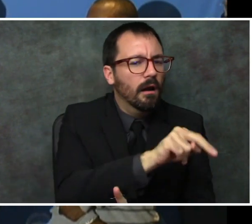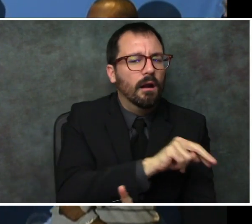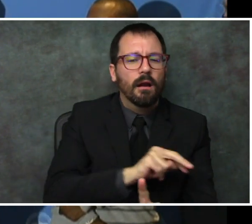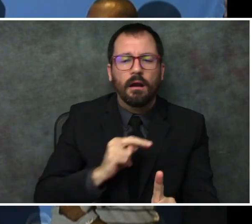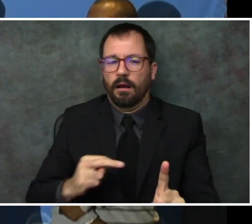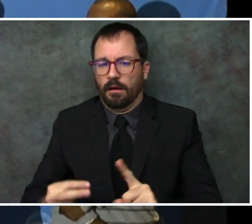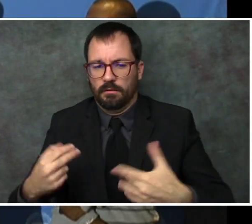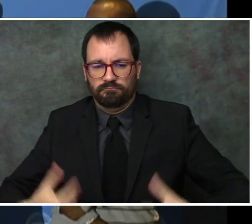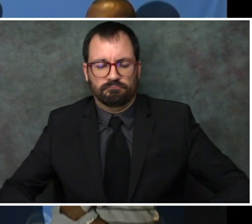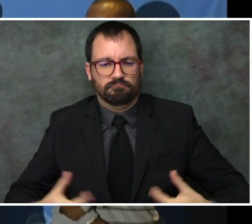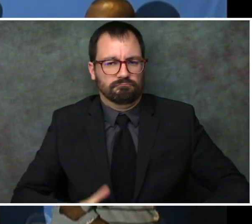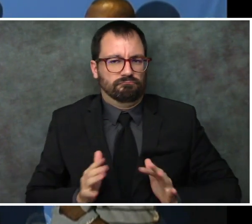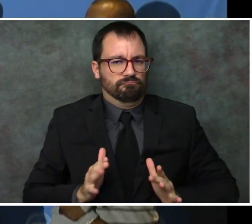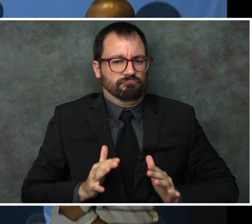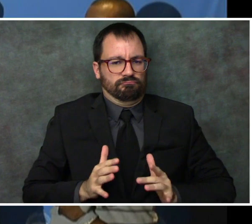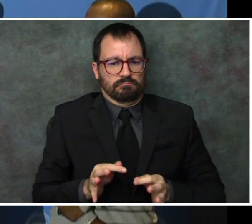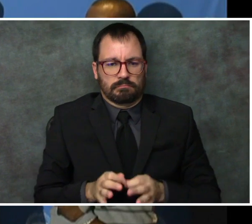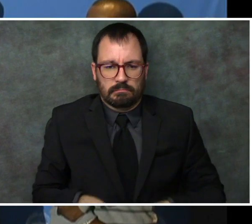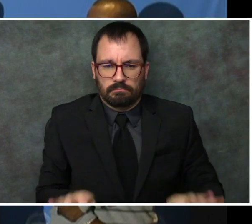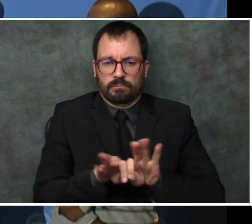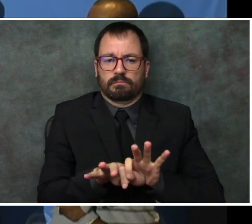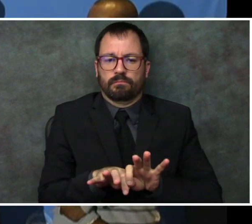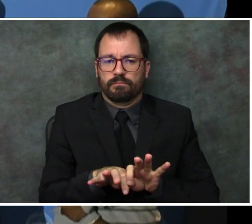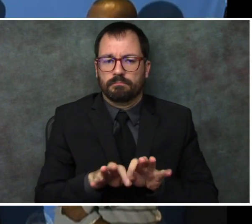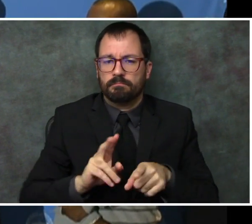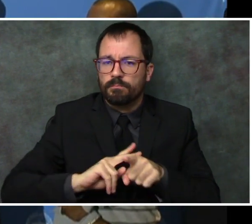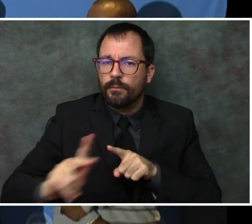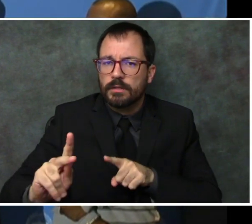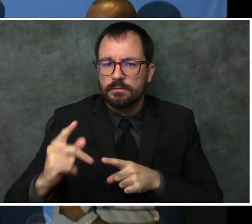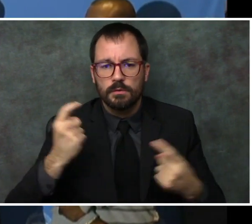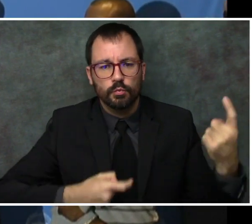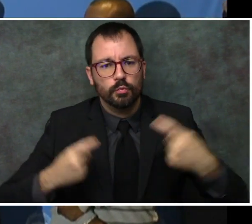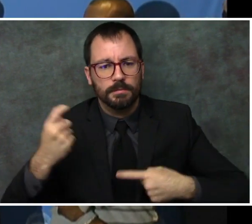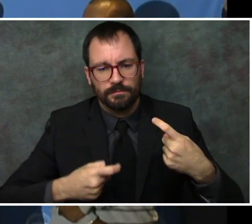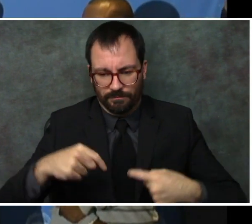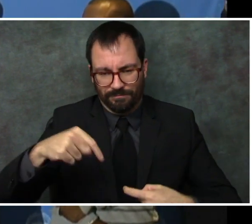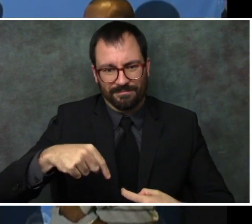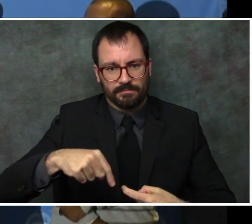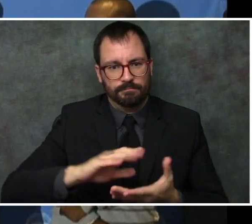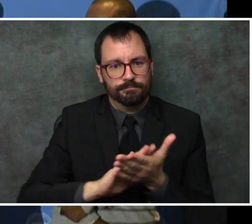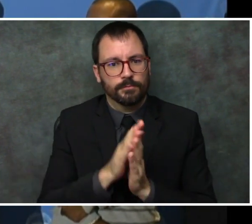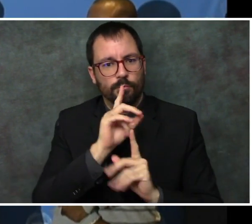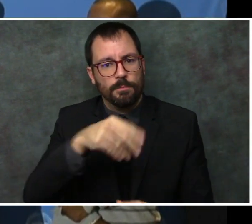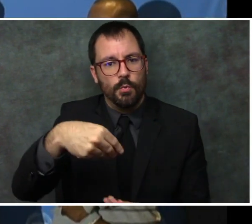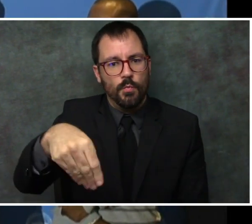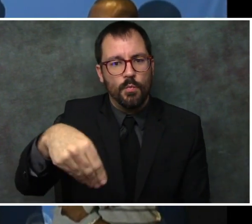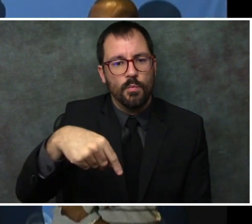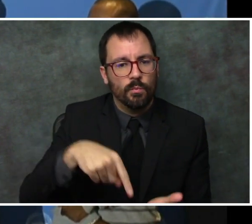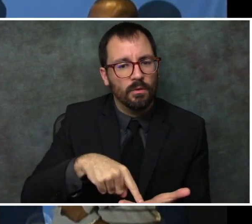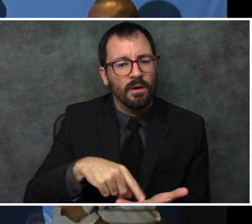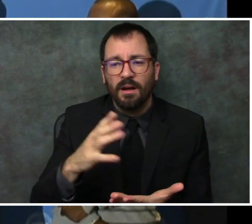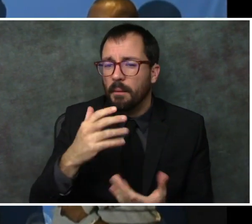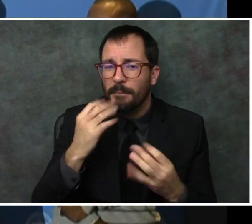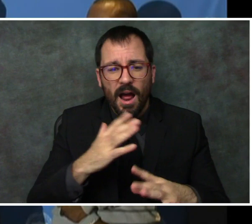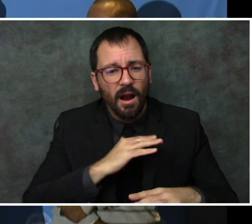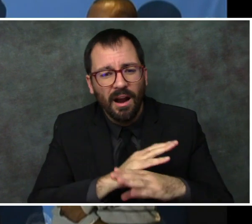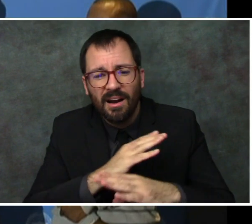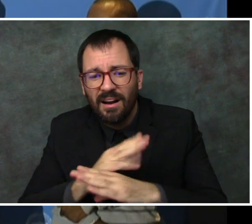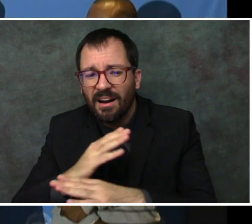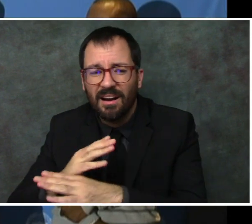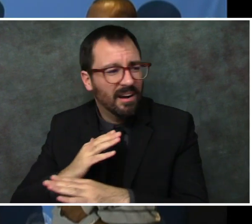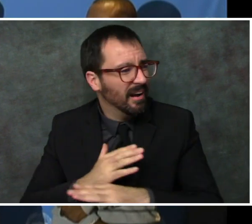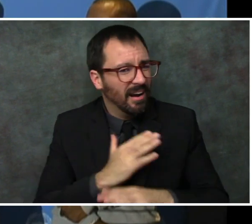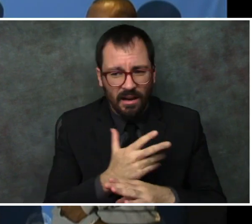made meaningful and significant professional contributions to the work. And in spite of the various obstacles